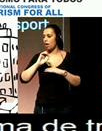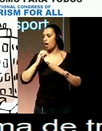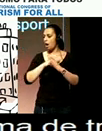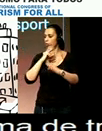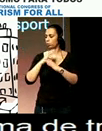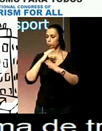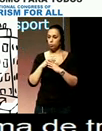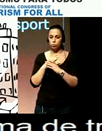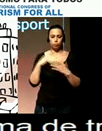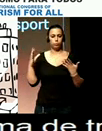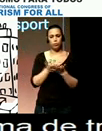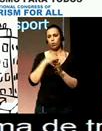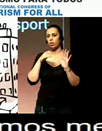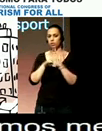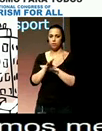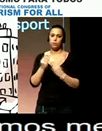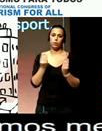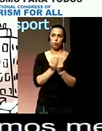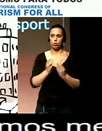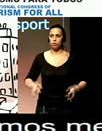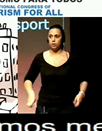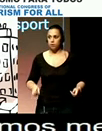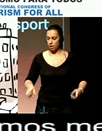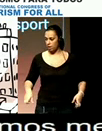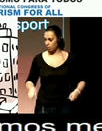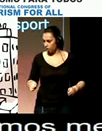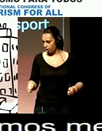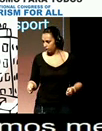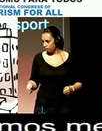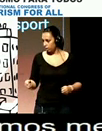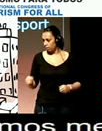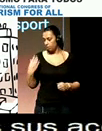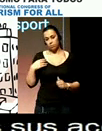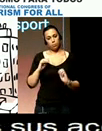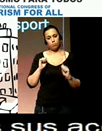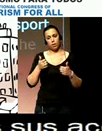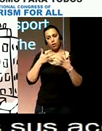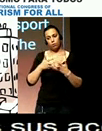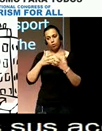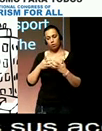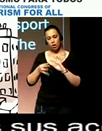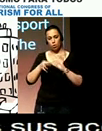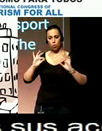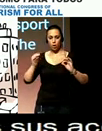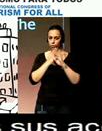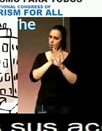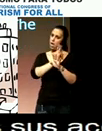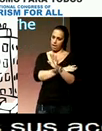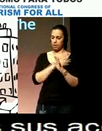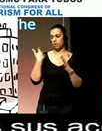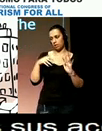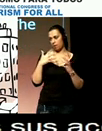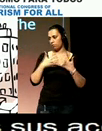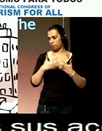and metro came into operation before the Olympic Games and have reduced motor traffic by 400,000 journeys